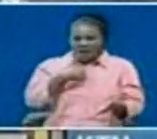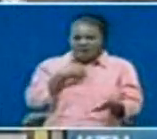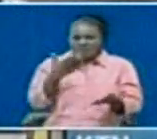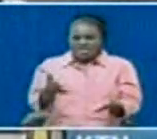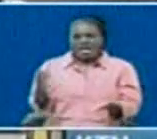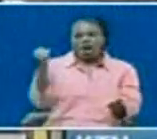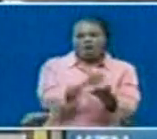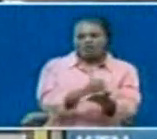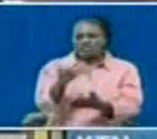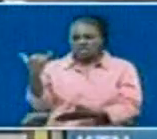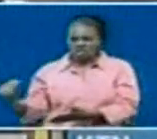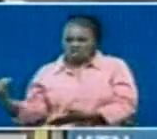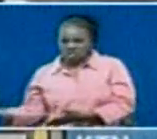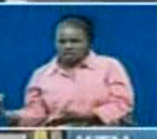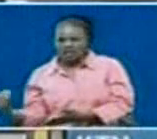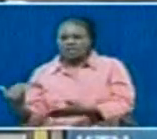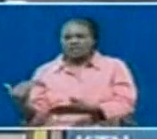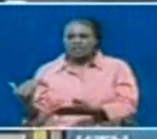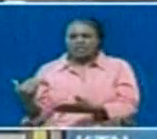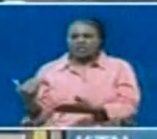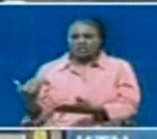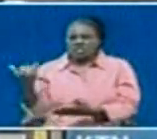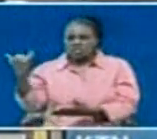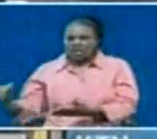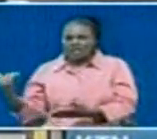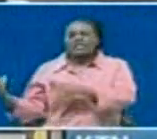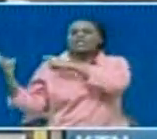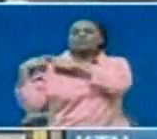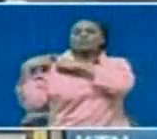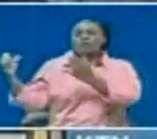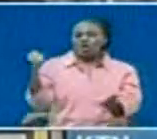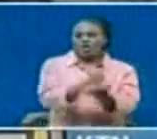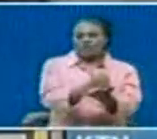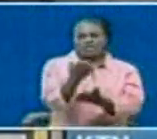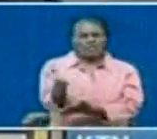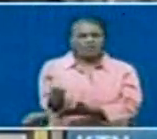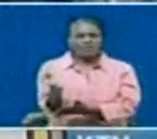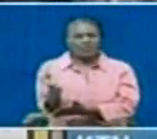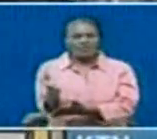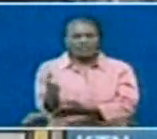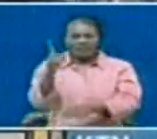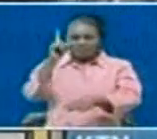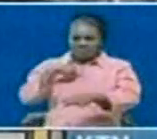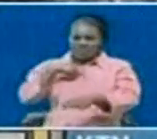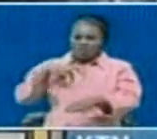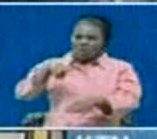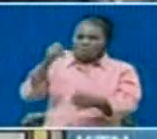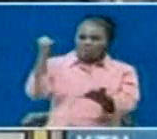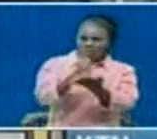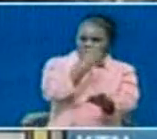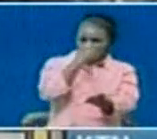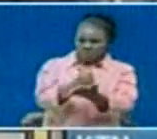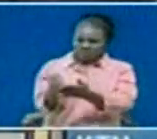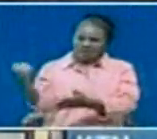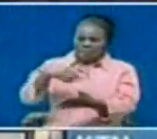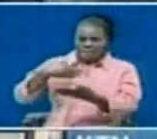ako hapa kwa children with the in charge of child welfare officer. Madhe alitogelea ile side ya posta akuja